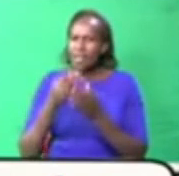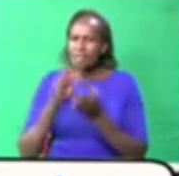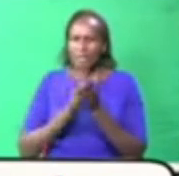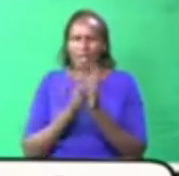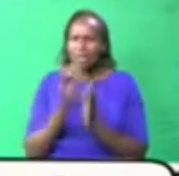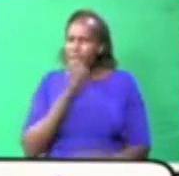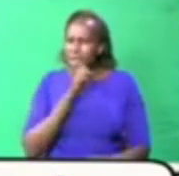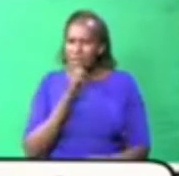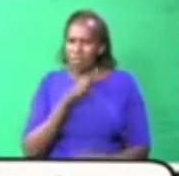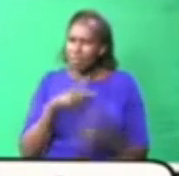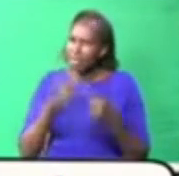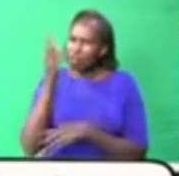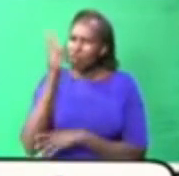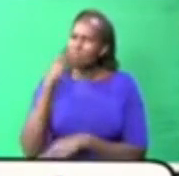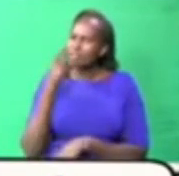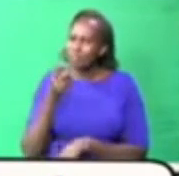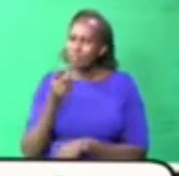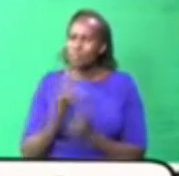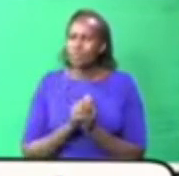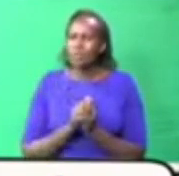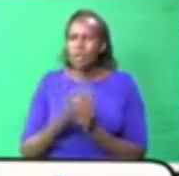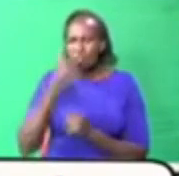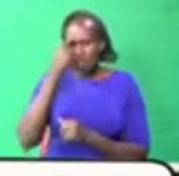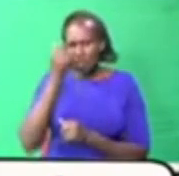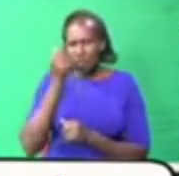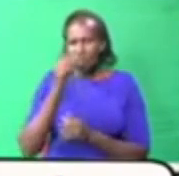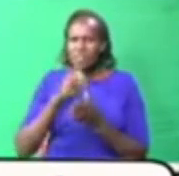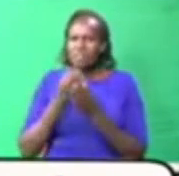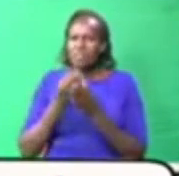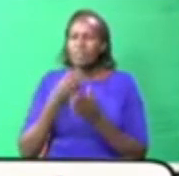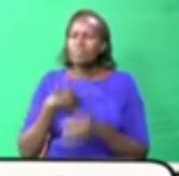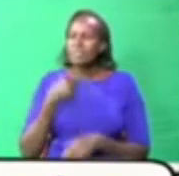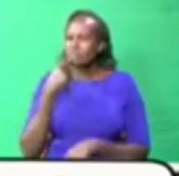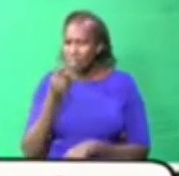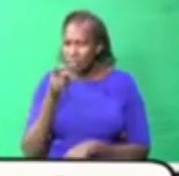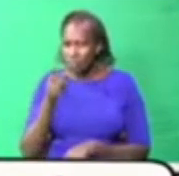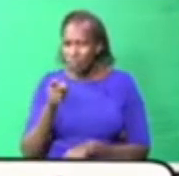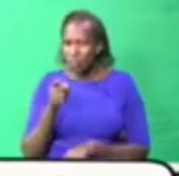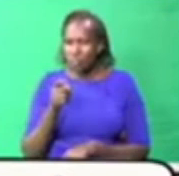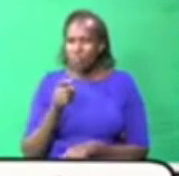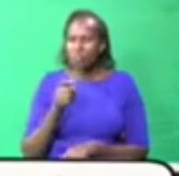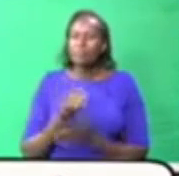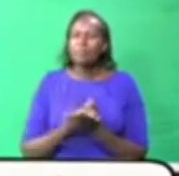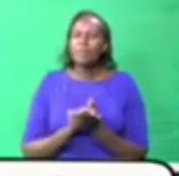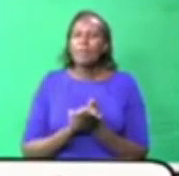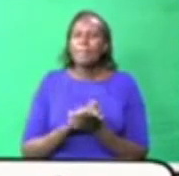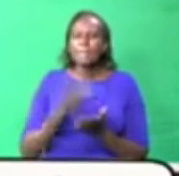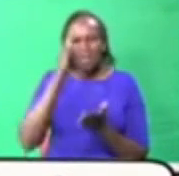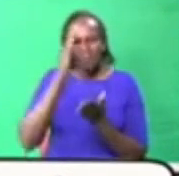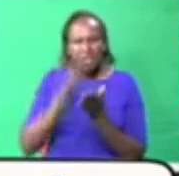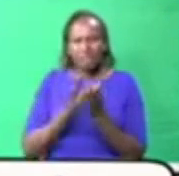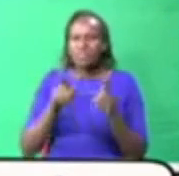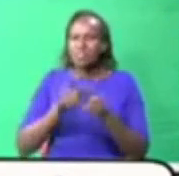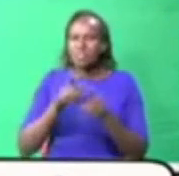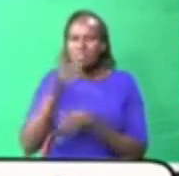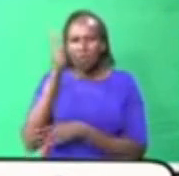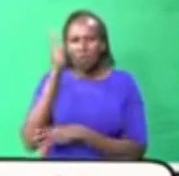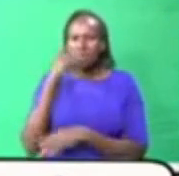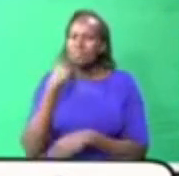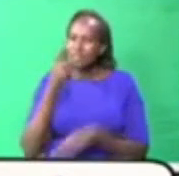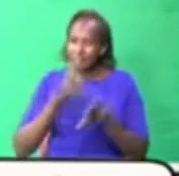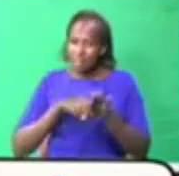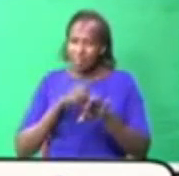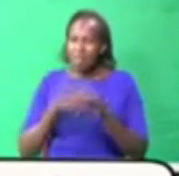Lakini Mungu akamwambia, I won't tell you because even if I told you, you could not believe. Na naamini hivyo ndivyo Mungu anavyosema hata wakati kama